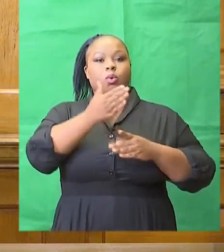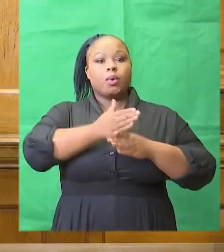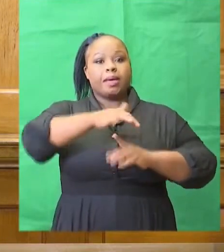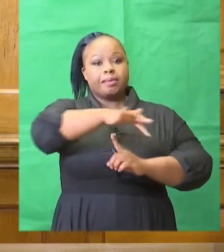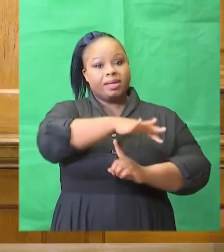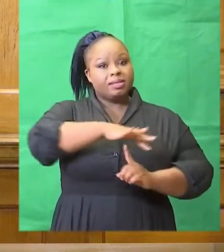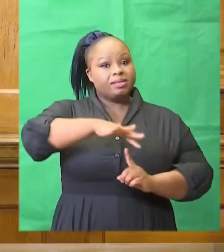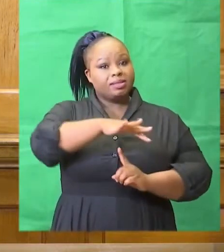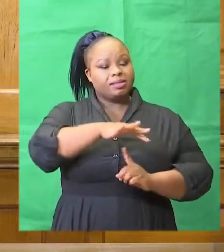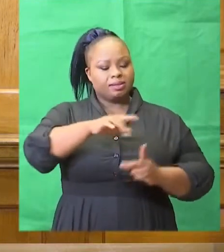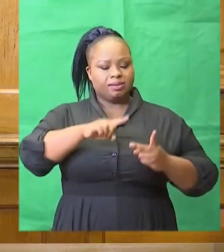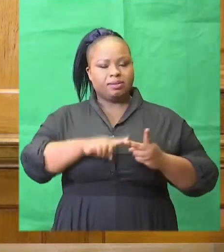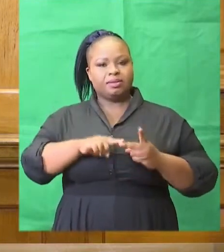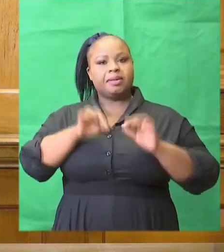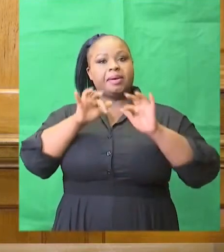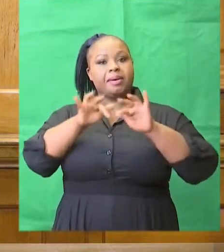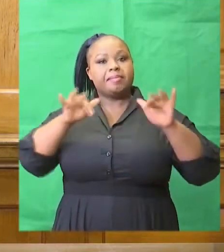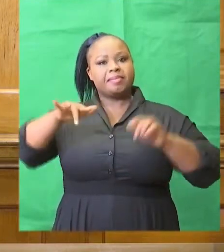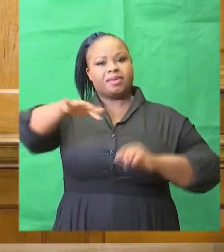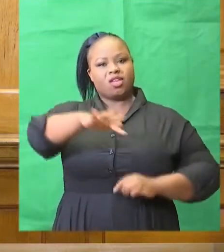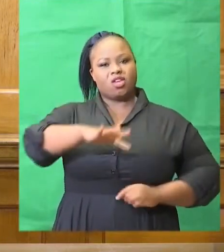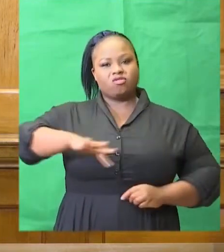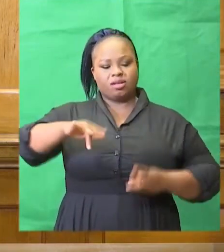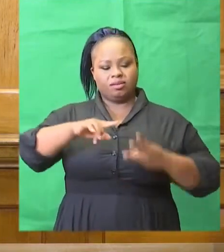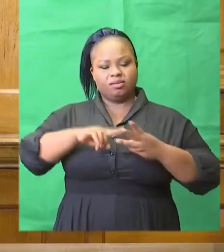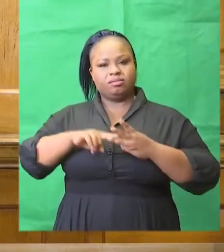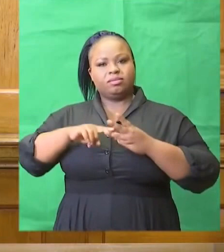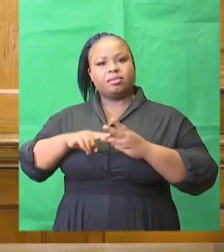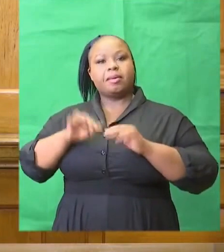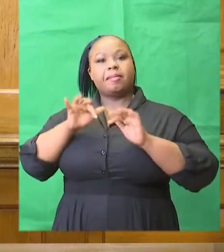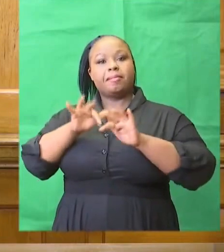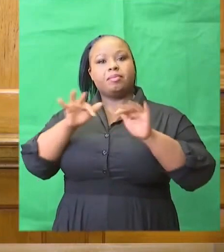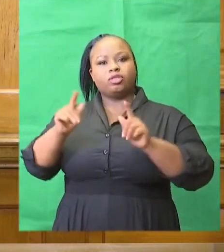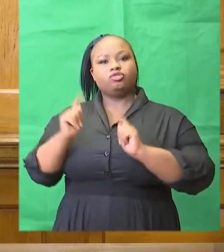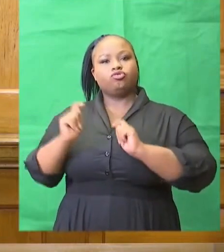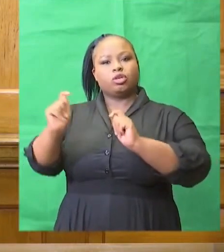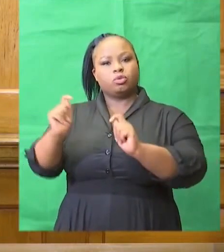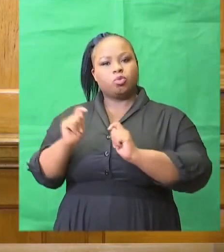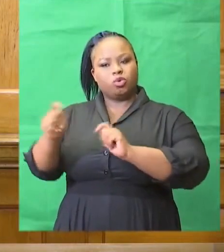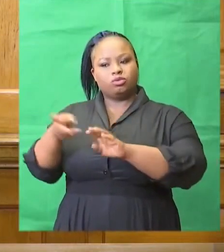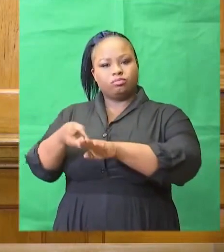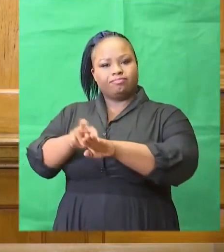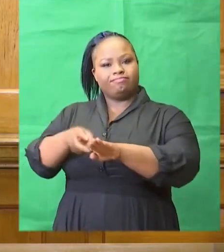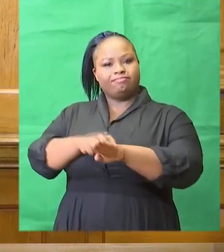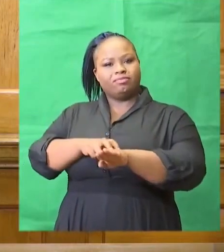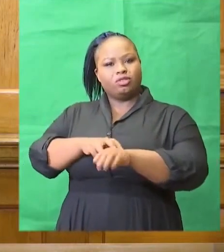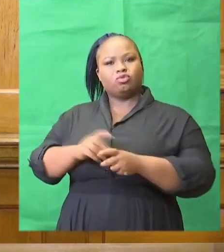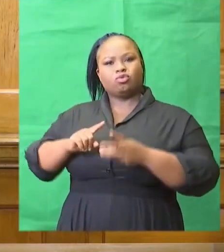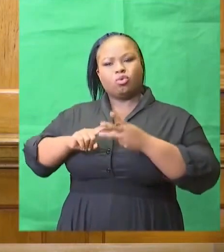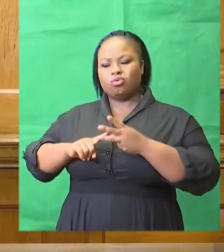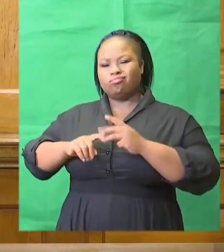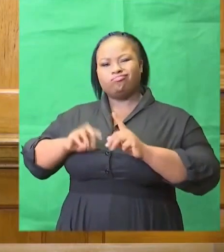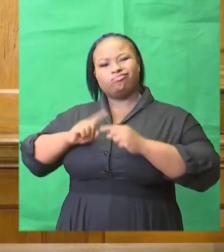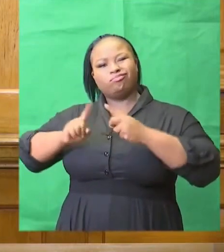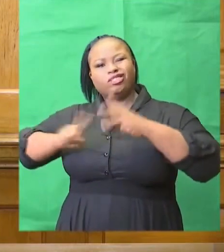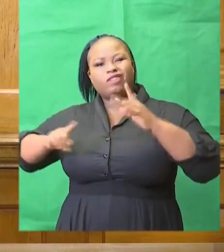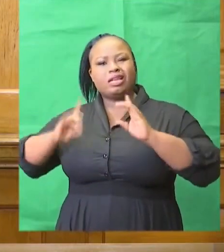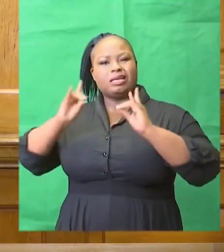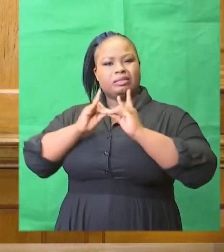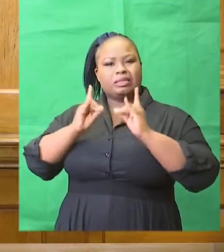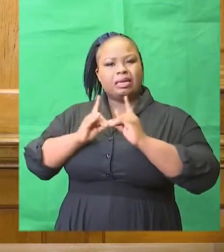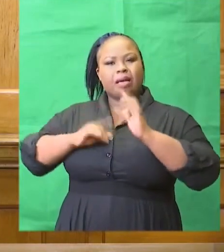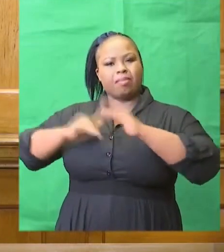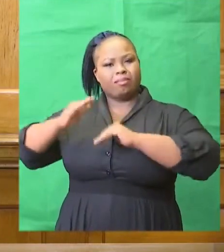workplaces, public events, public transport, and public establishments. Now, these